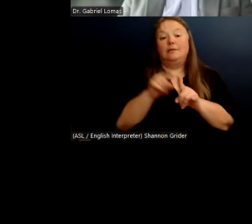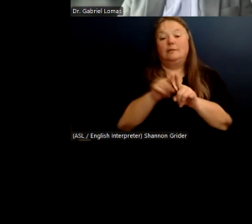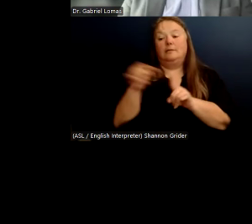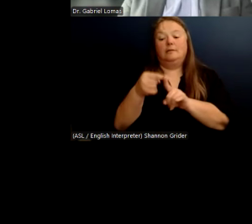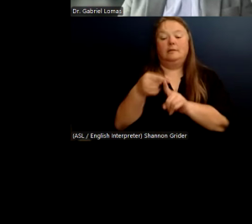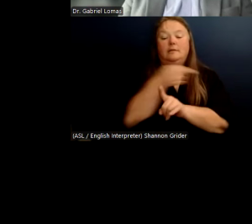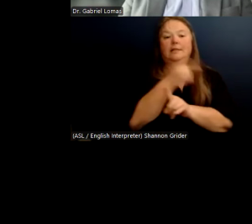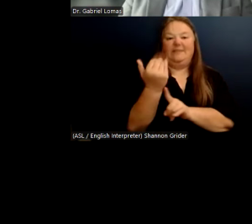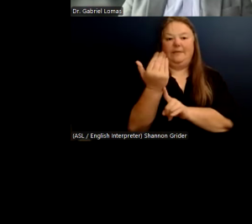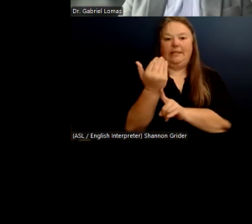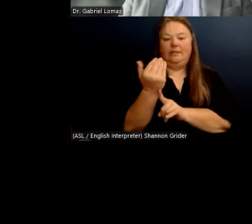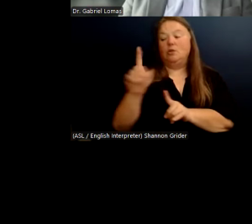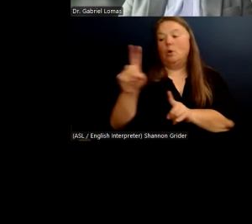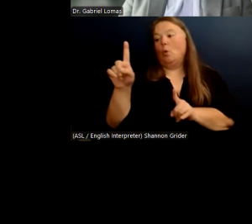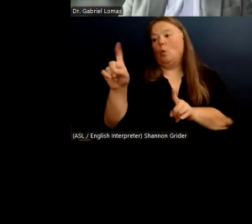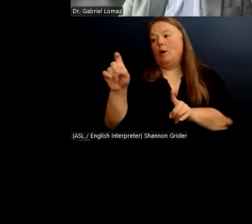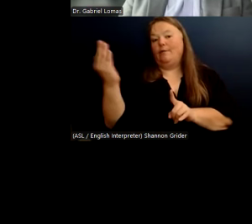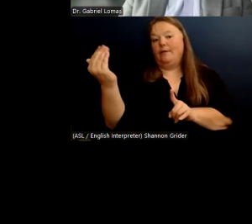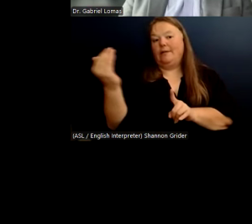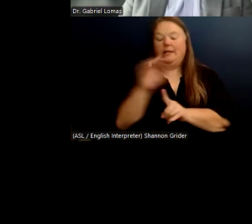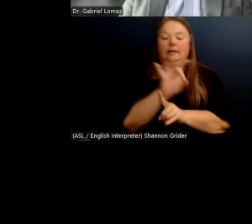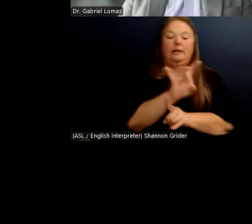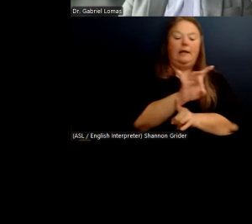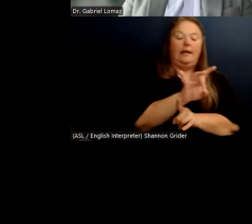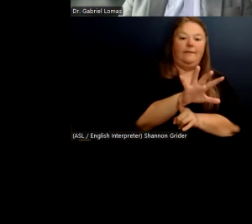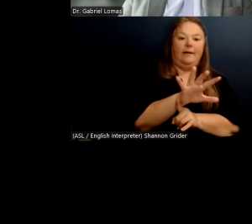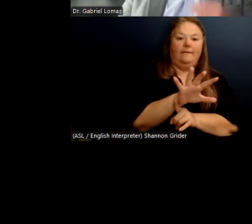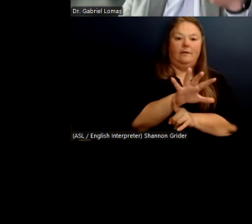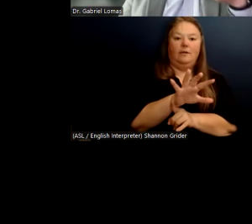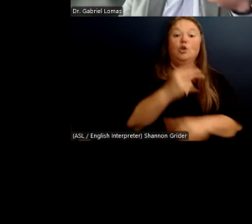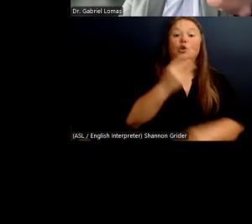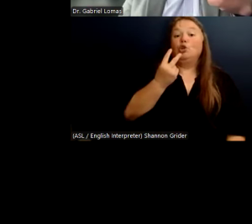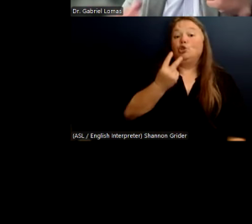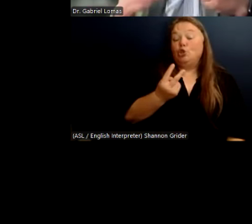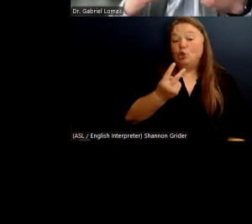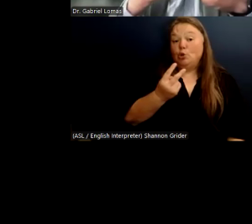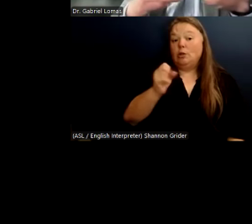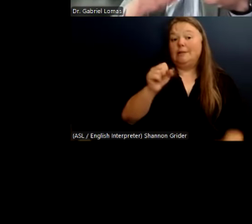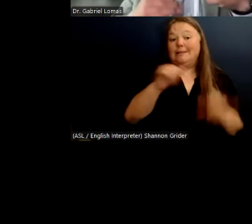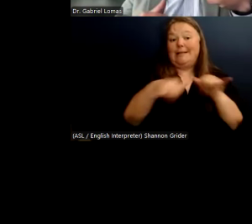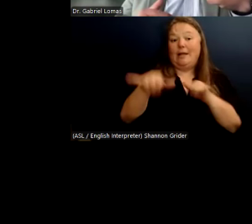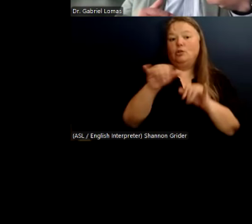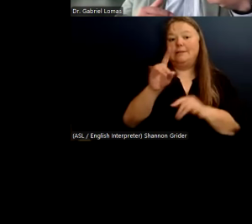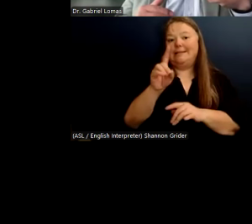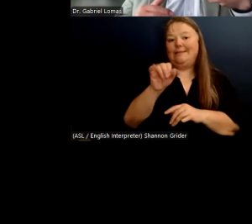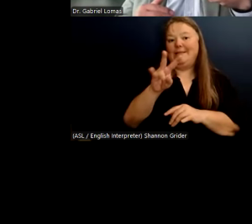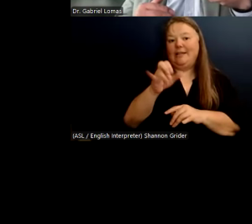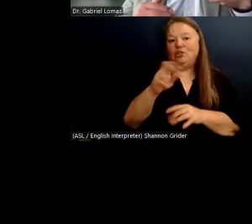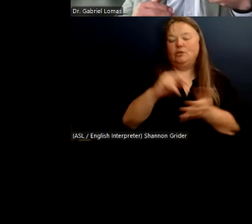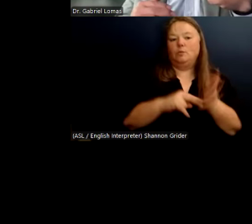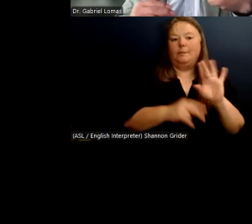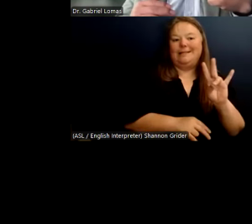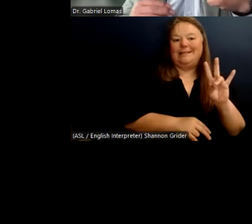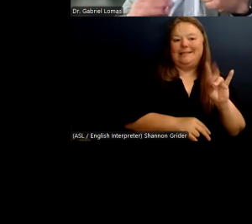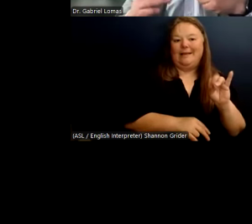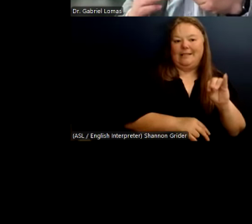85. Then two standard deviations would be 70. Okay, and two standard deviation is when we start to identify a